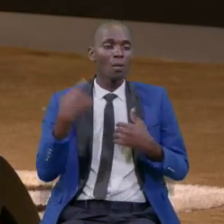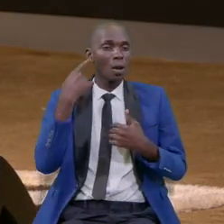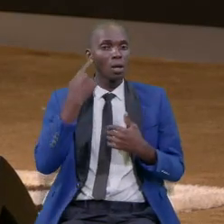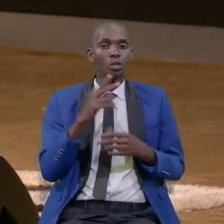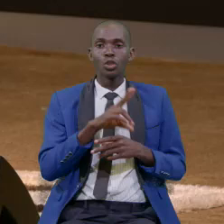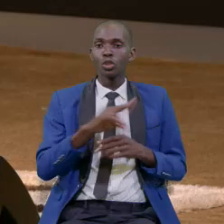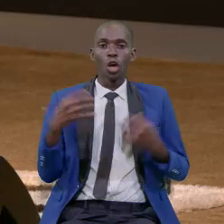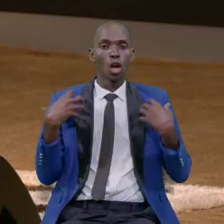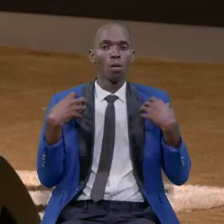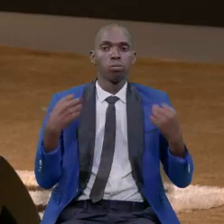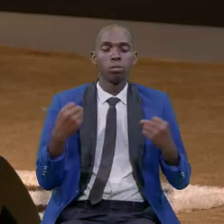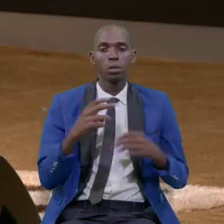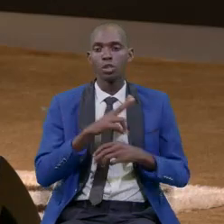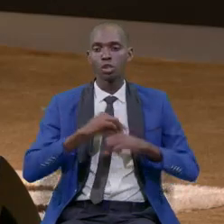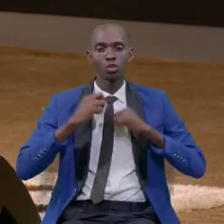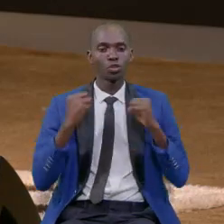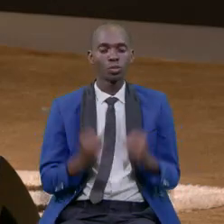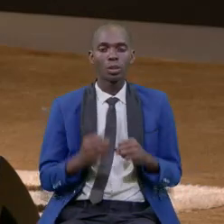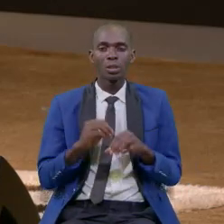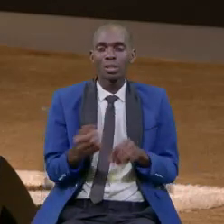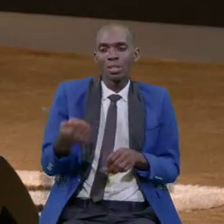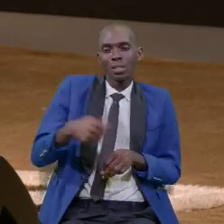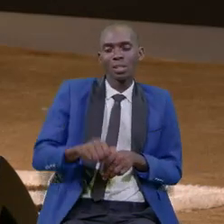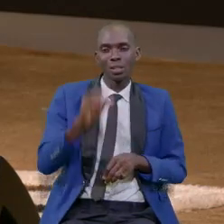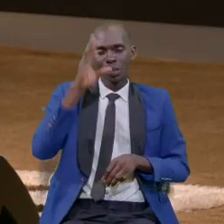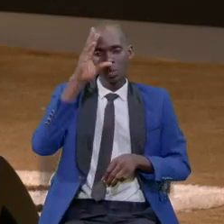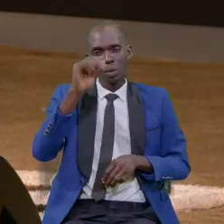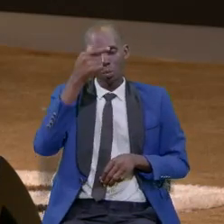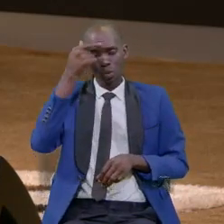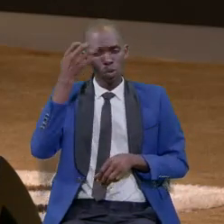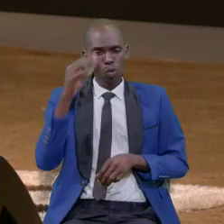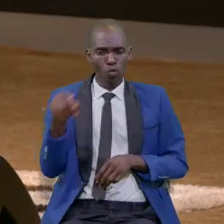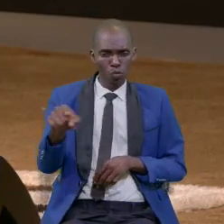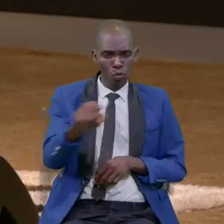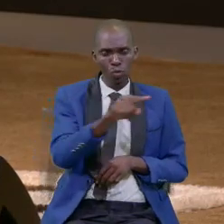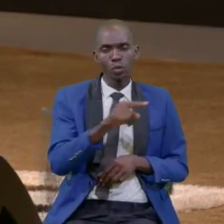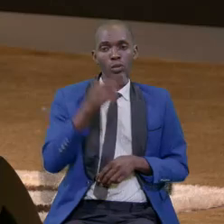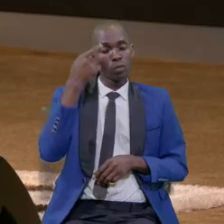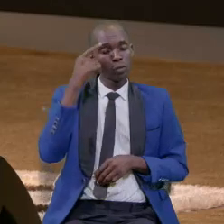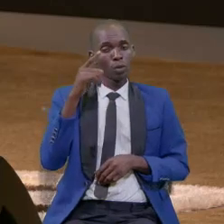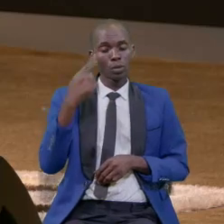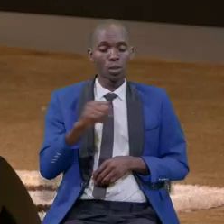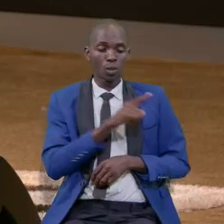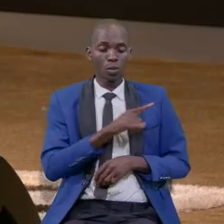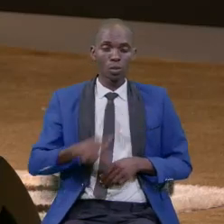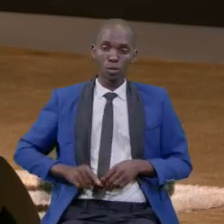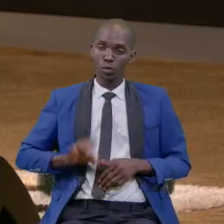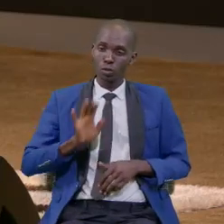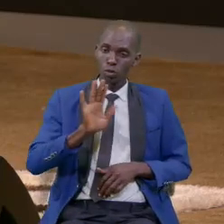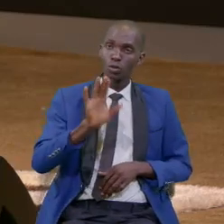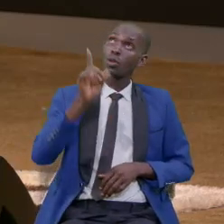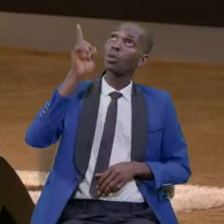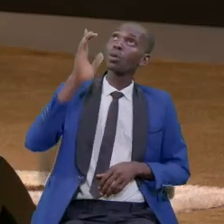there was no strength in any man because of you. For the Lord your God,